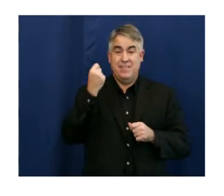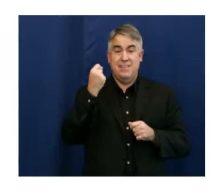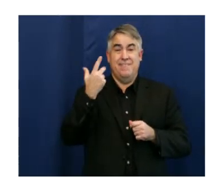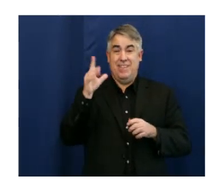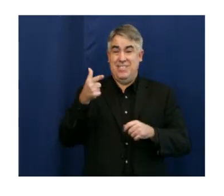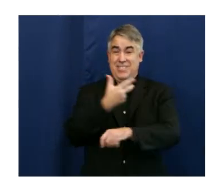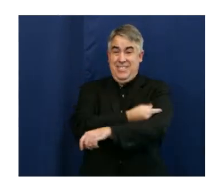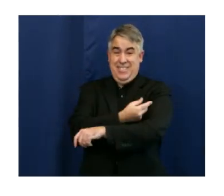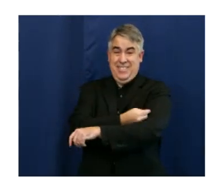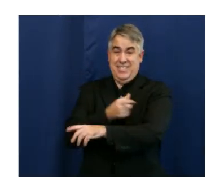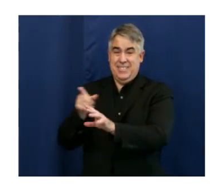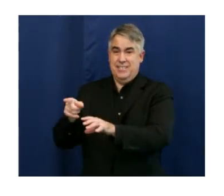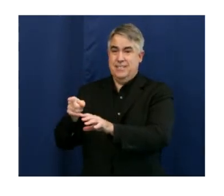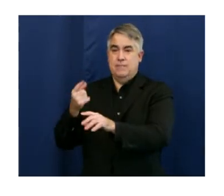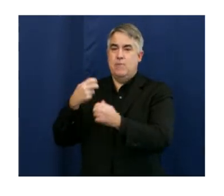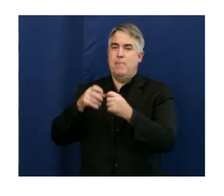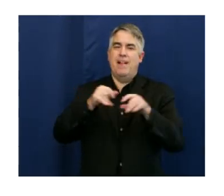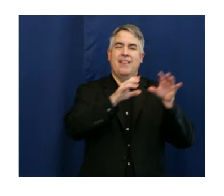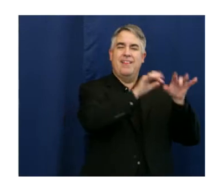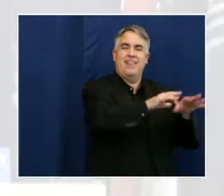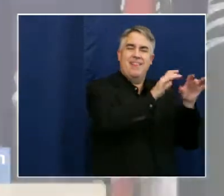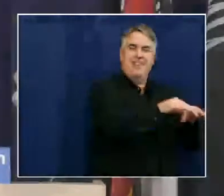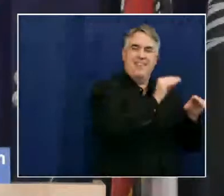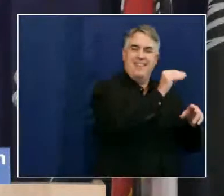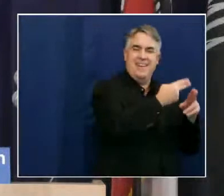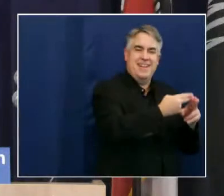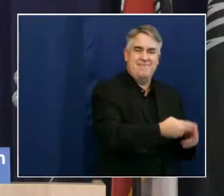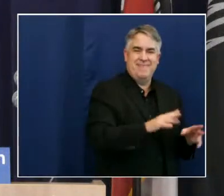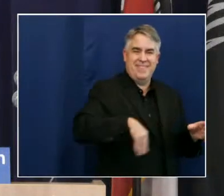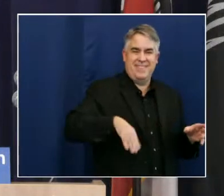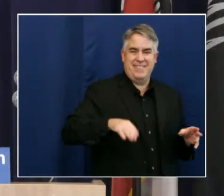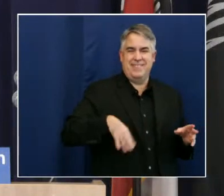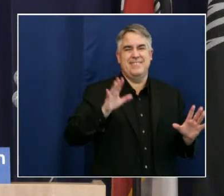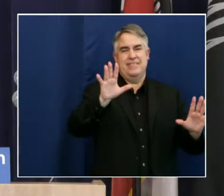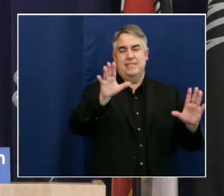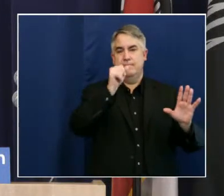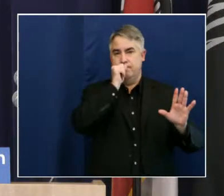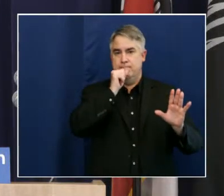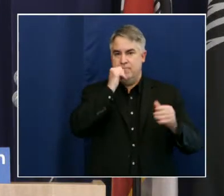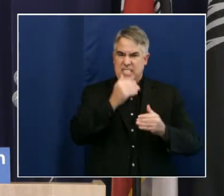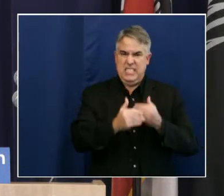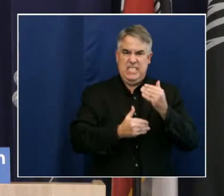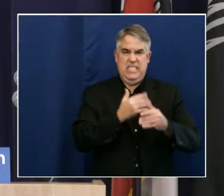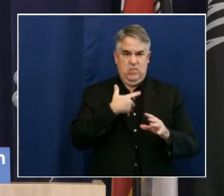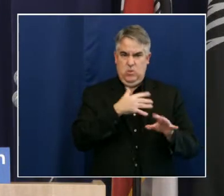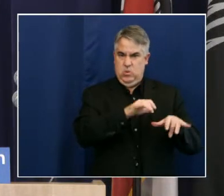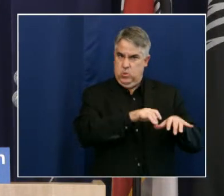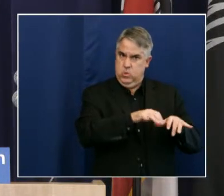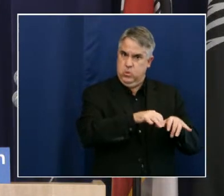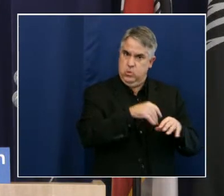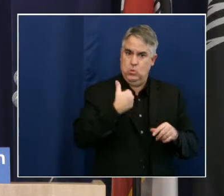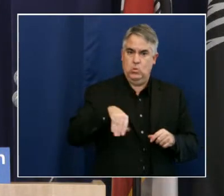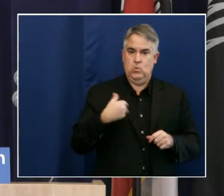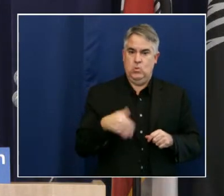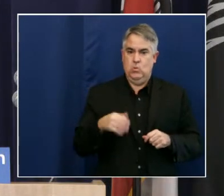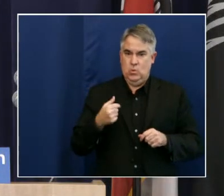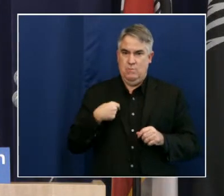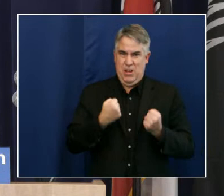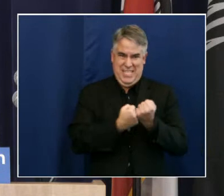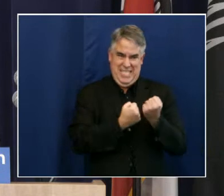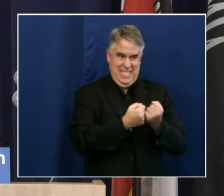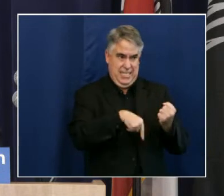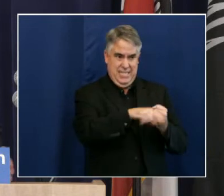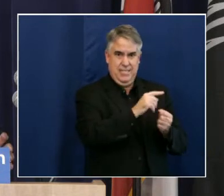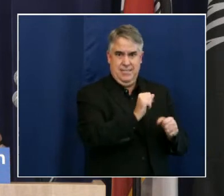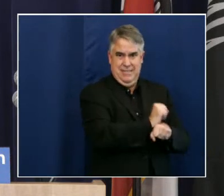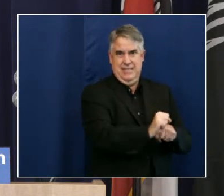going to do everything we can to help entities have some help and support so they can get it entered into quickly. But a lot of folks are focused on getting the